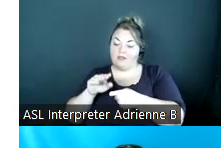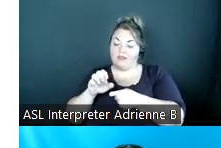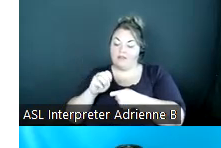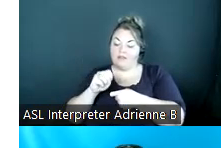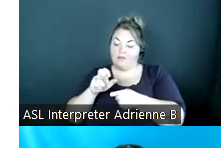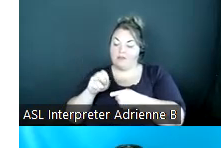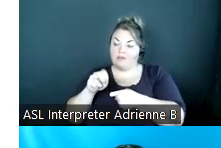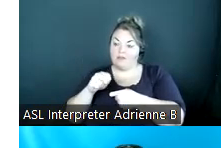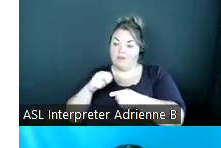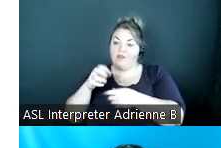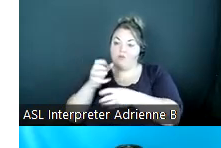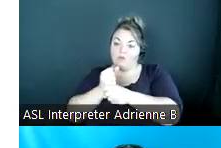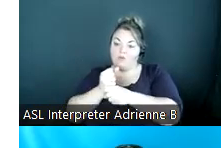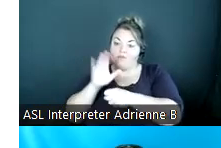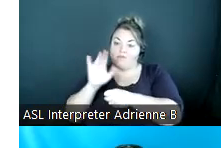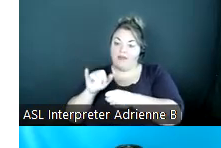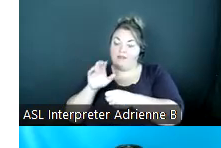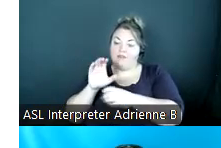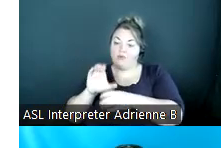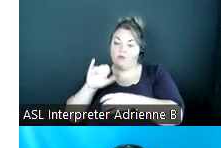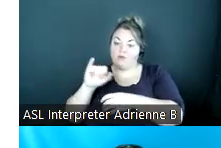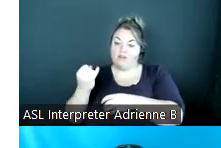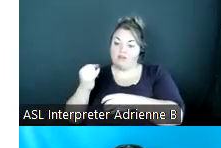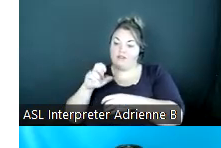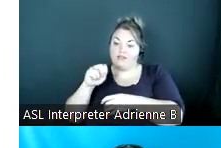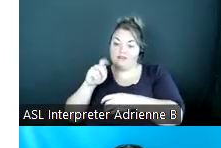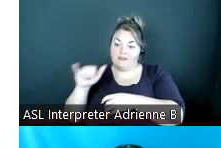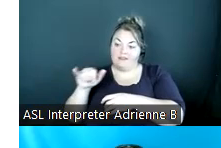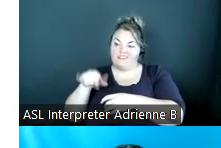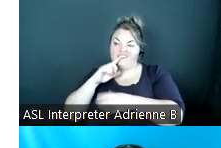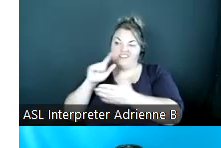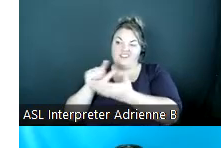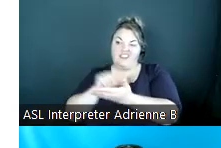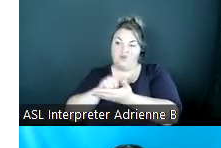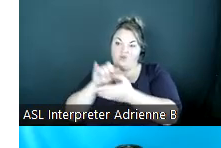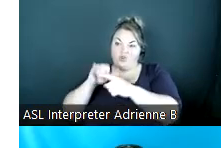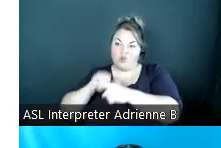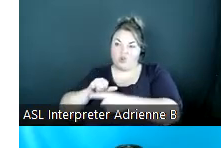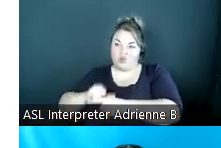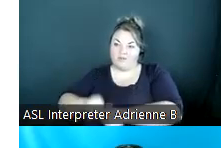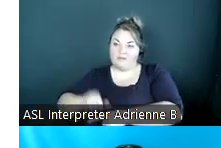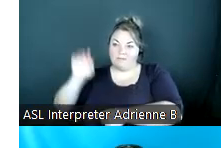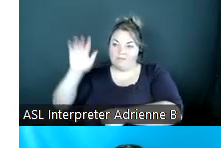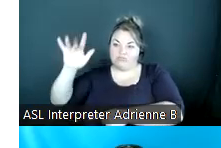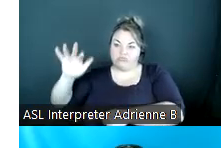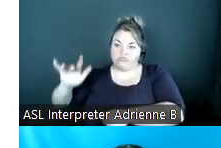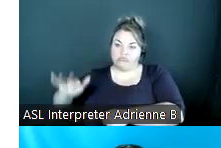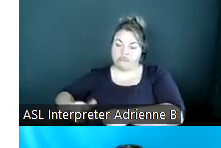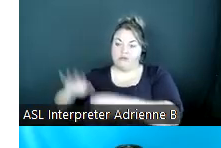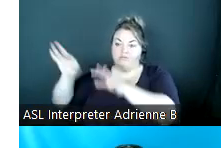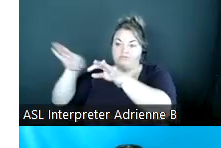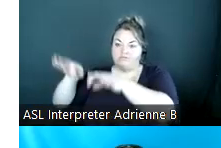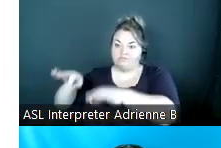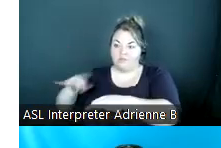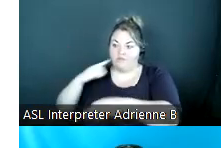justice entity. This is 100% based off of legal charges that they have received or involvement that they have with